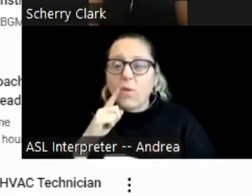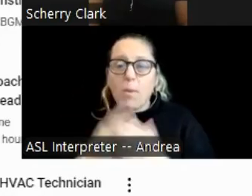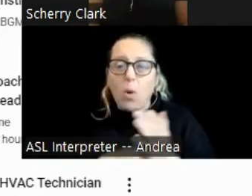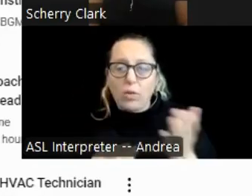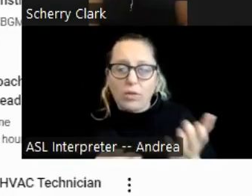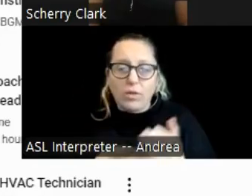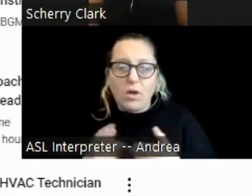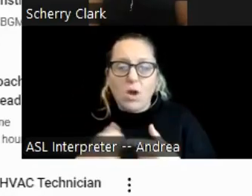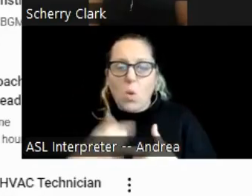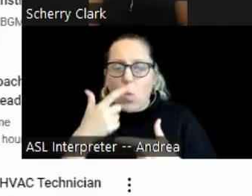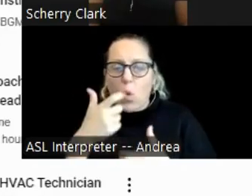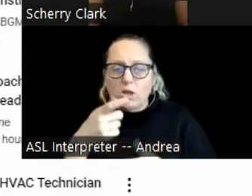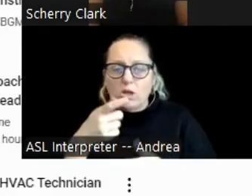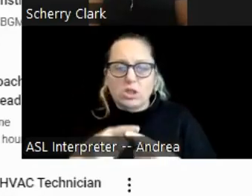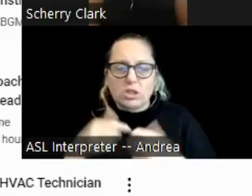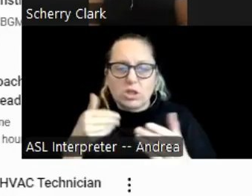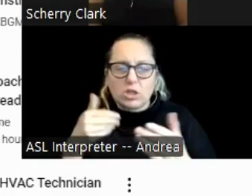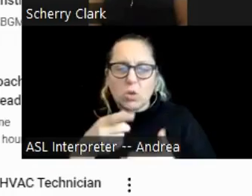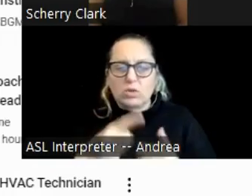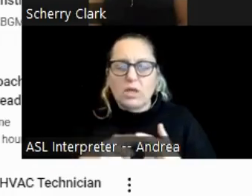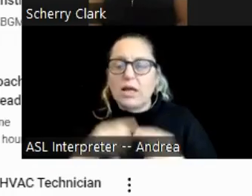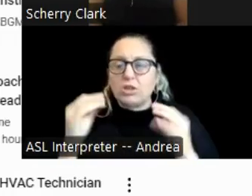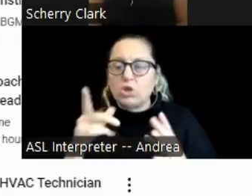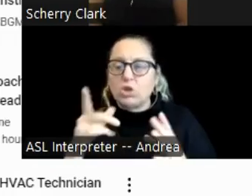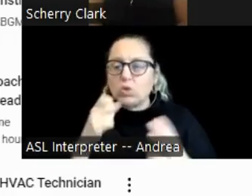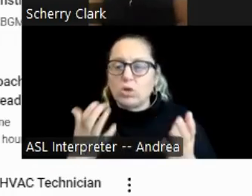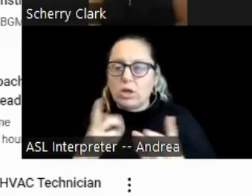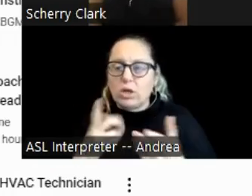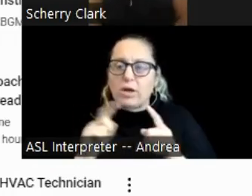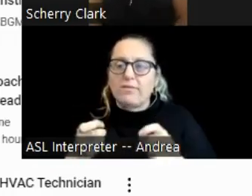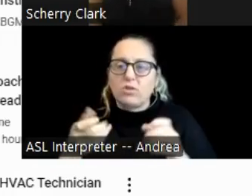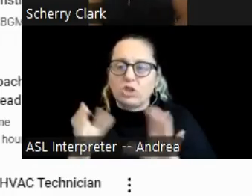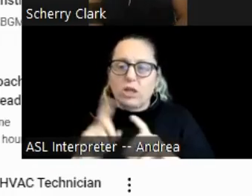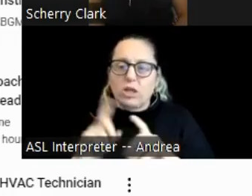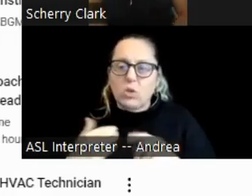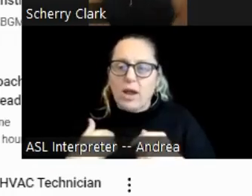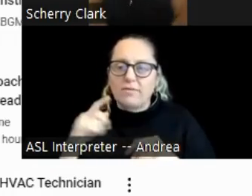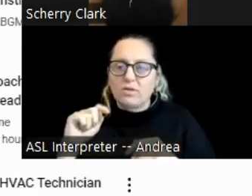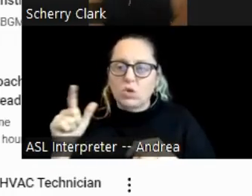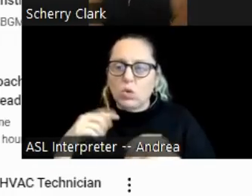want you to watch this closely. And the teachers who are here, I'm going to give you a chance to have this tool at no